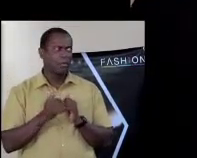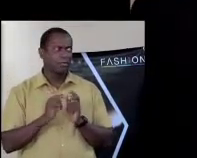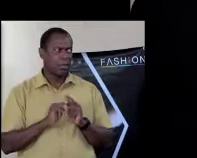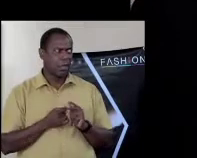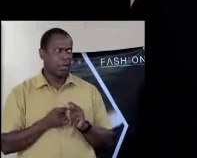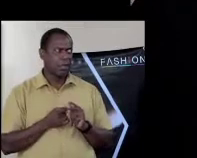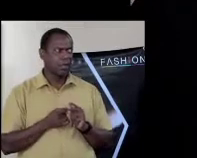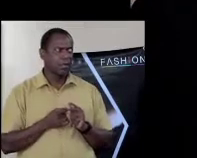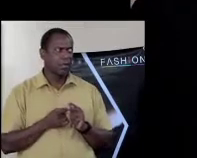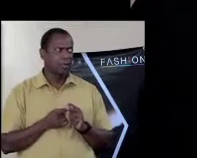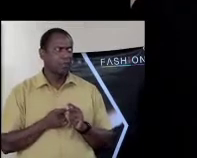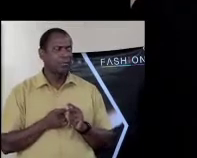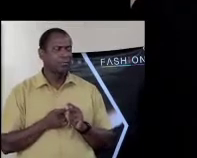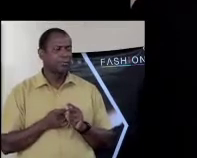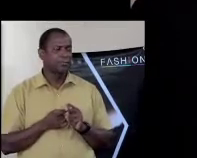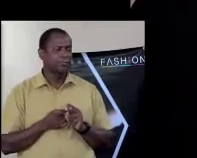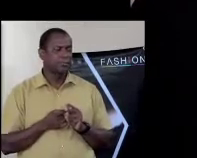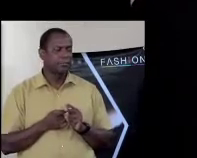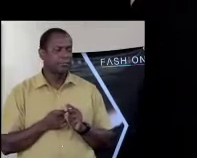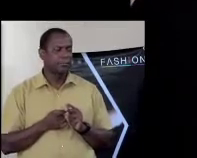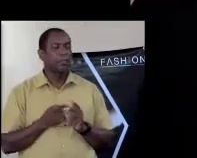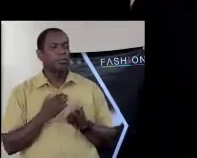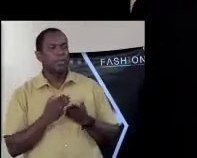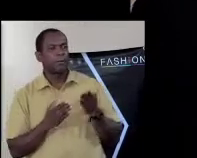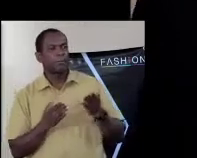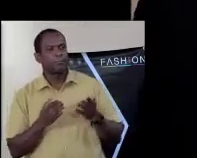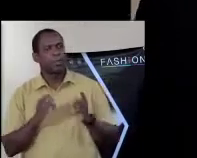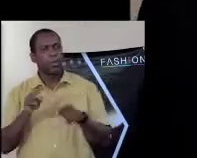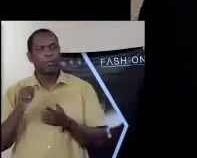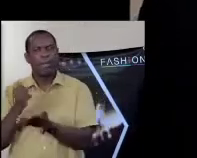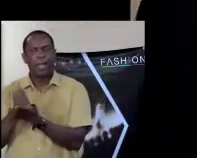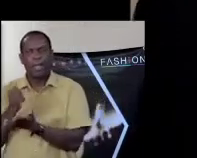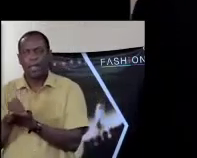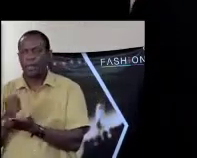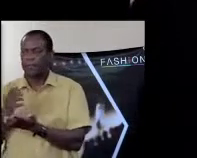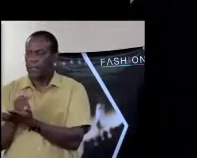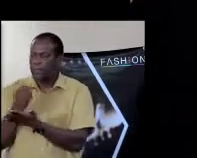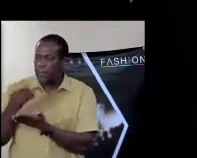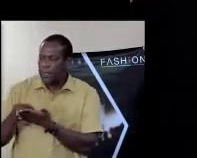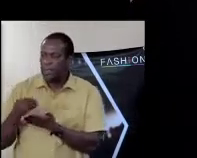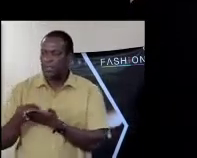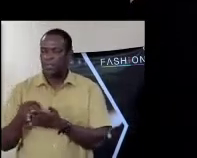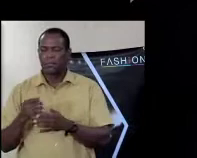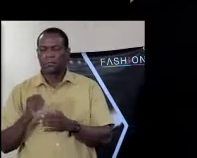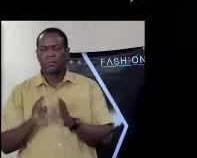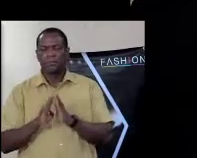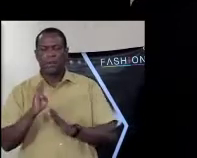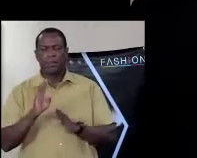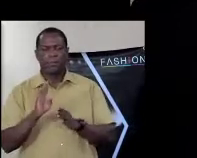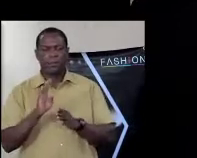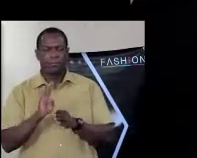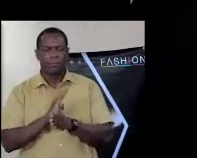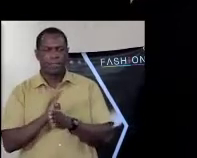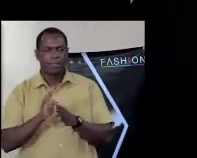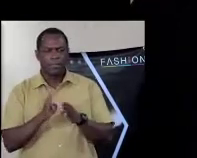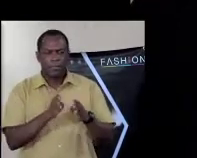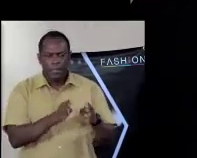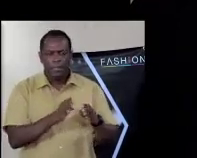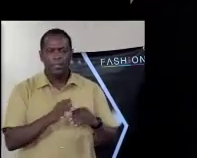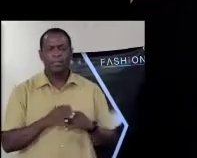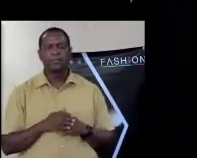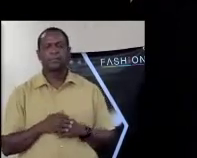are brave and they might go and seek out financing and they might do a business plan and they might do all these different things. But we also